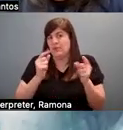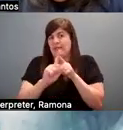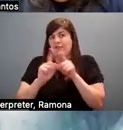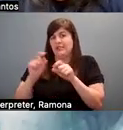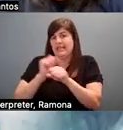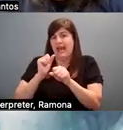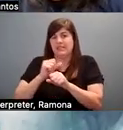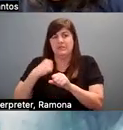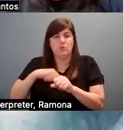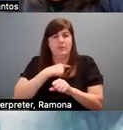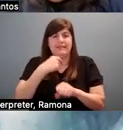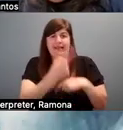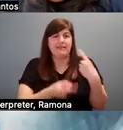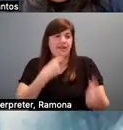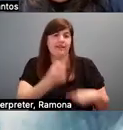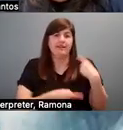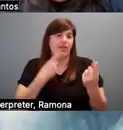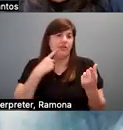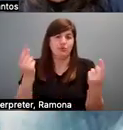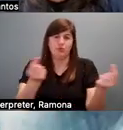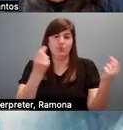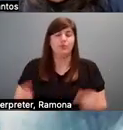we ask of them.